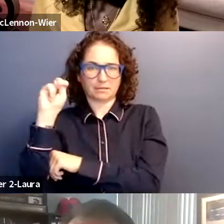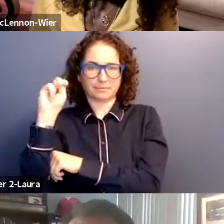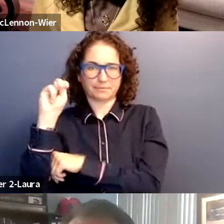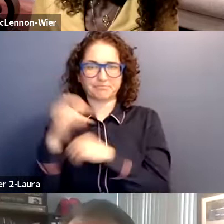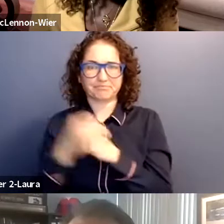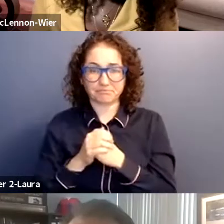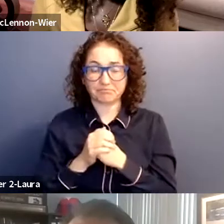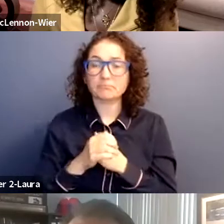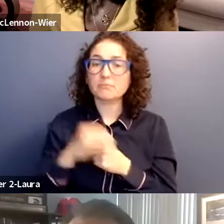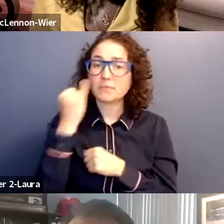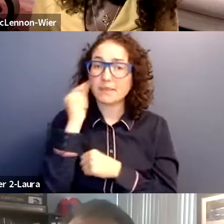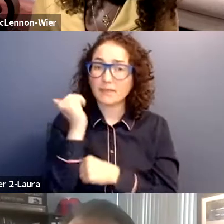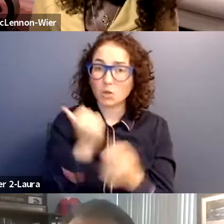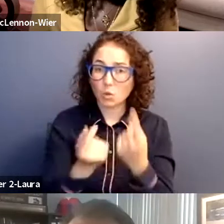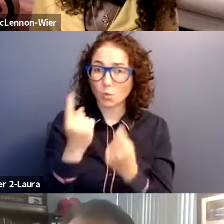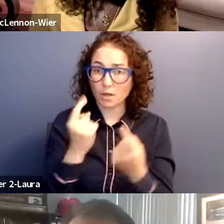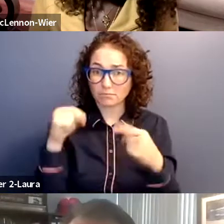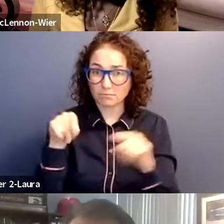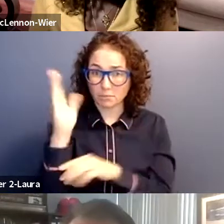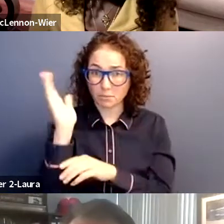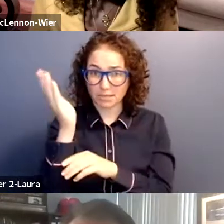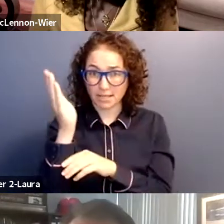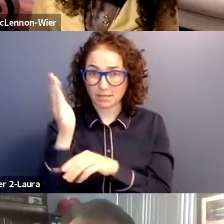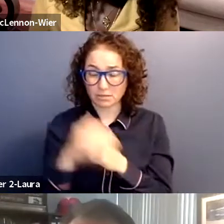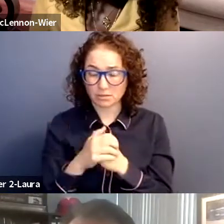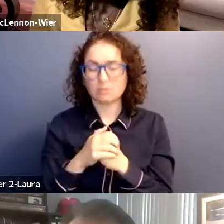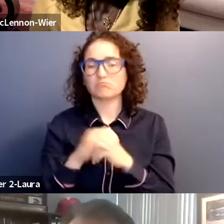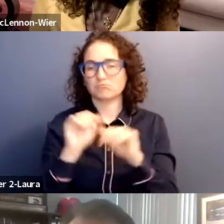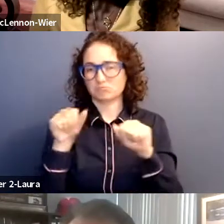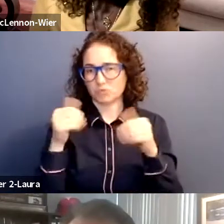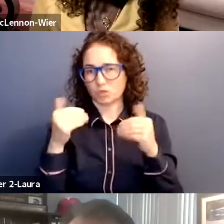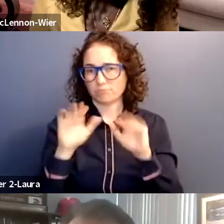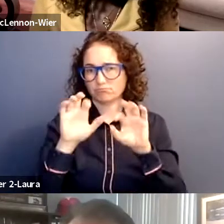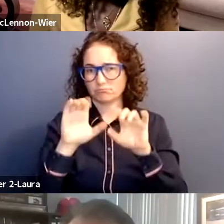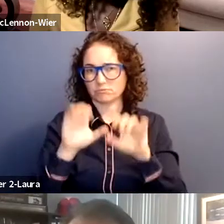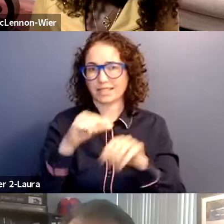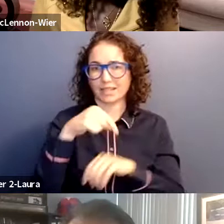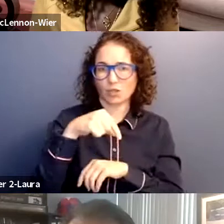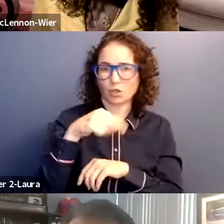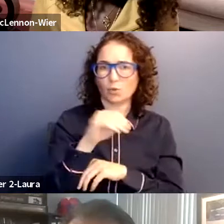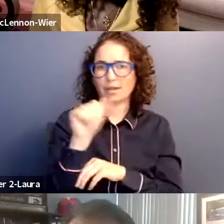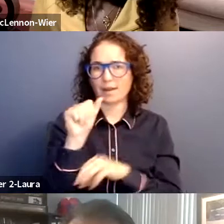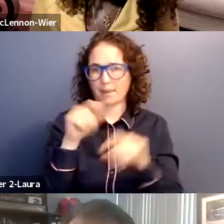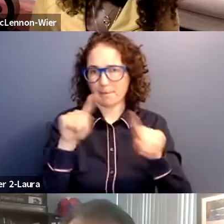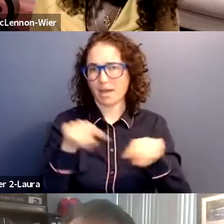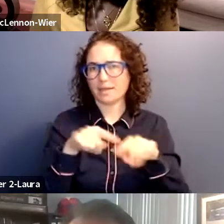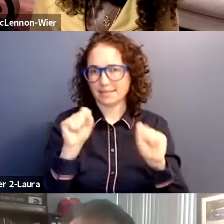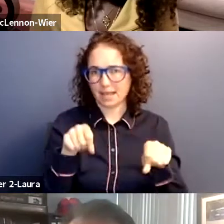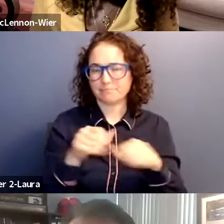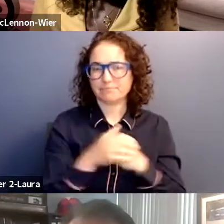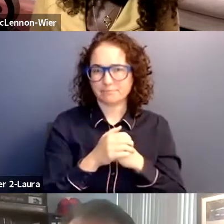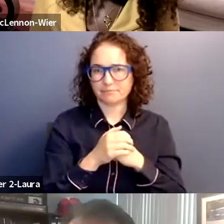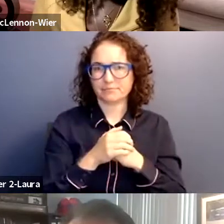If you have any questions during this presentation, please post them into the question and answer box. Vincent